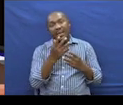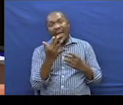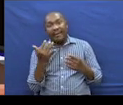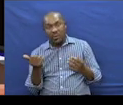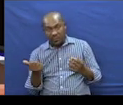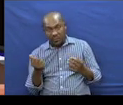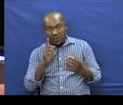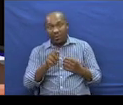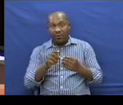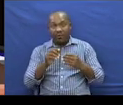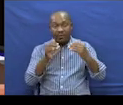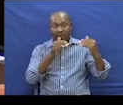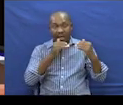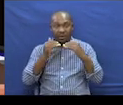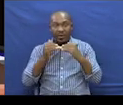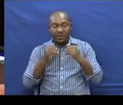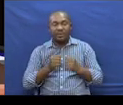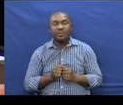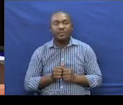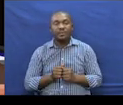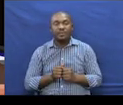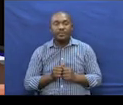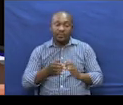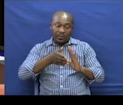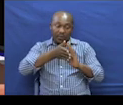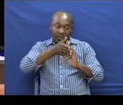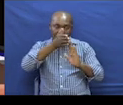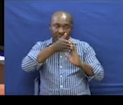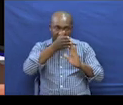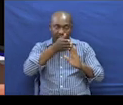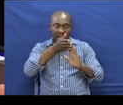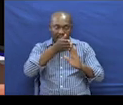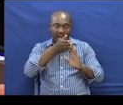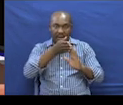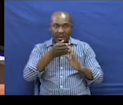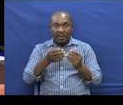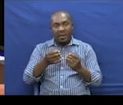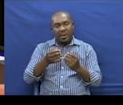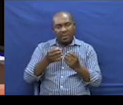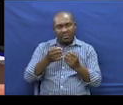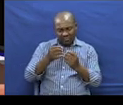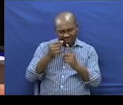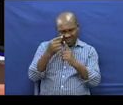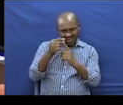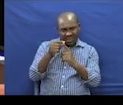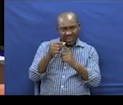begin, we need to ask ourselves the question, where did the concept of democracy originate from?